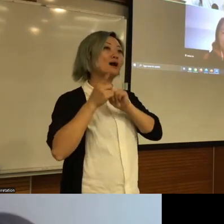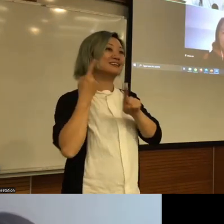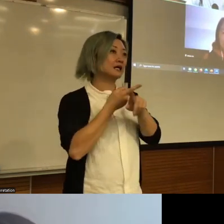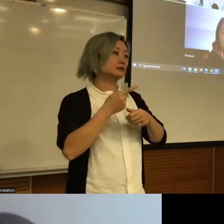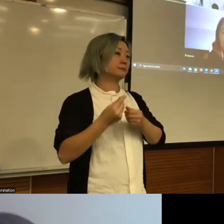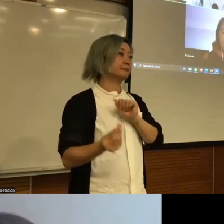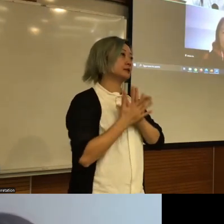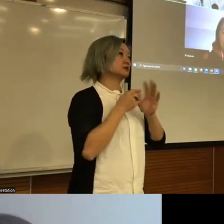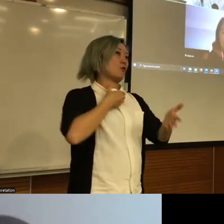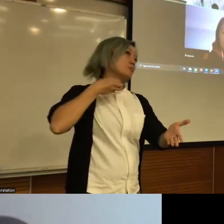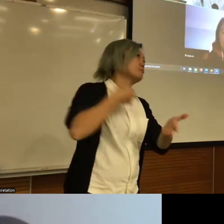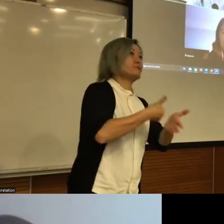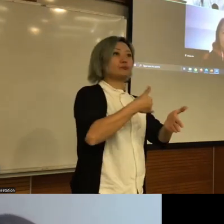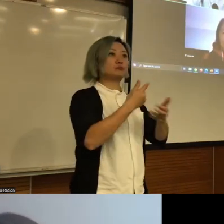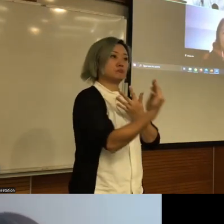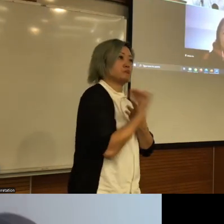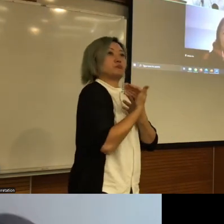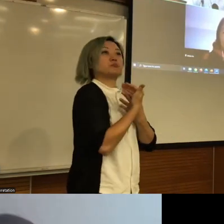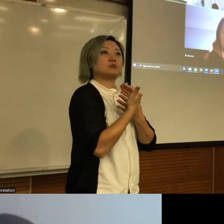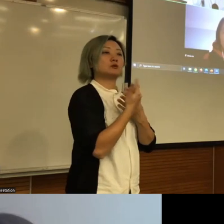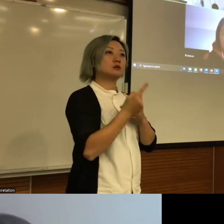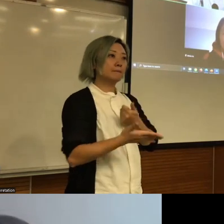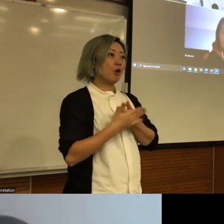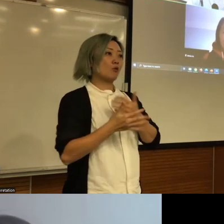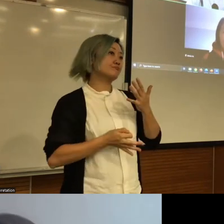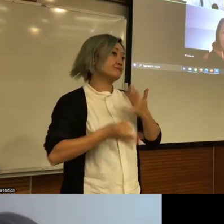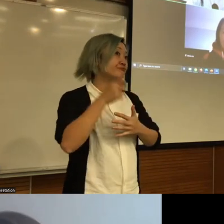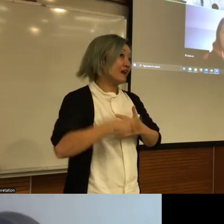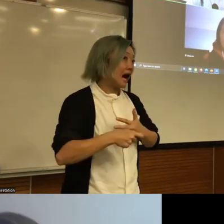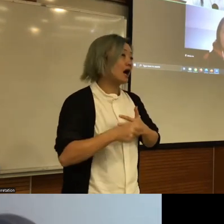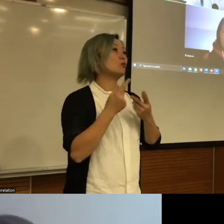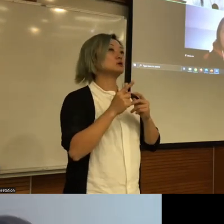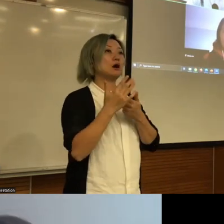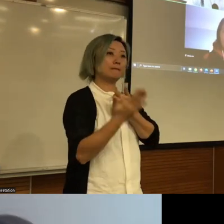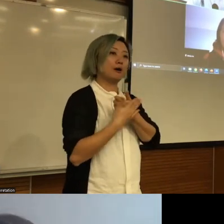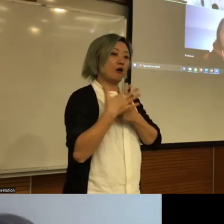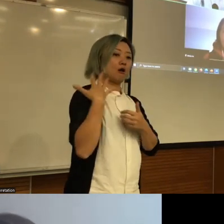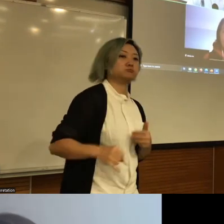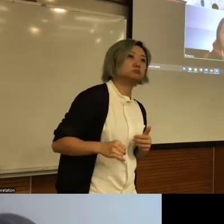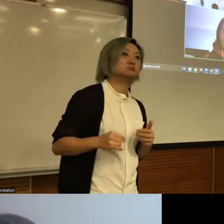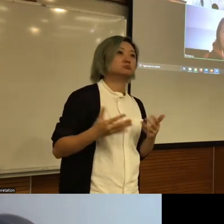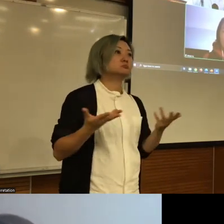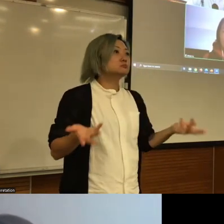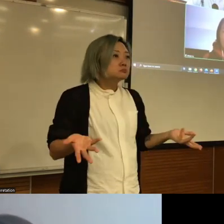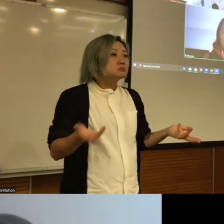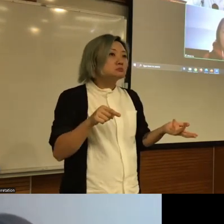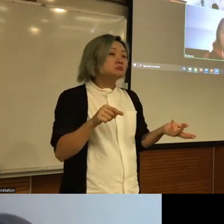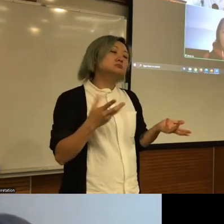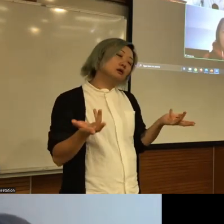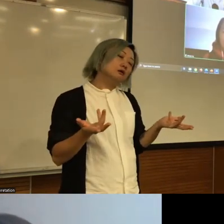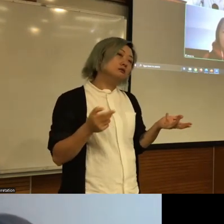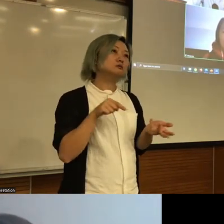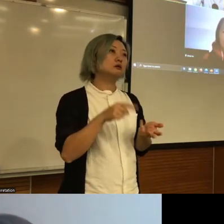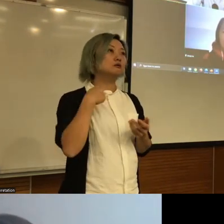add interference? Does it speed up things? Does it cause more interference in this way or that way?